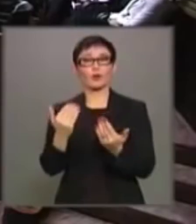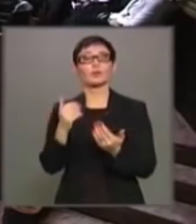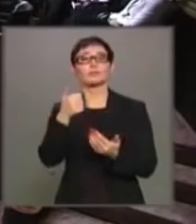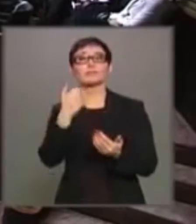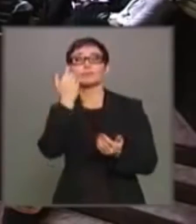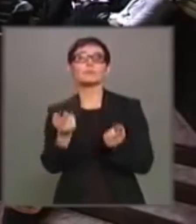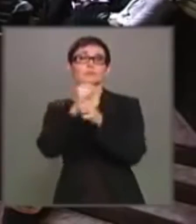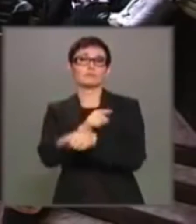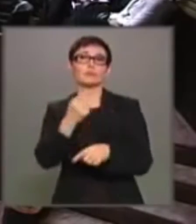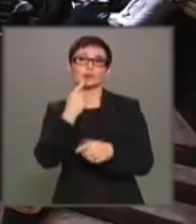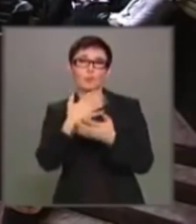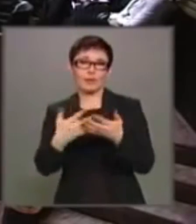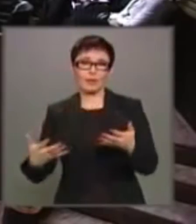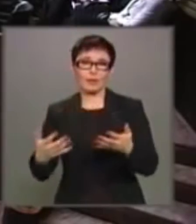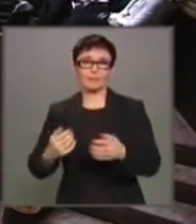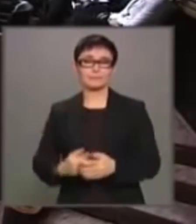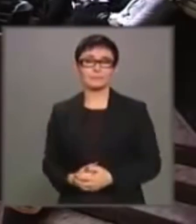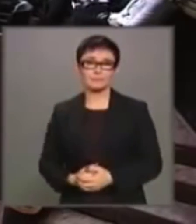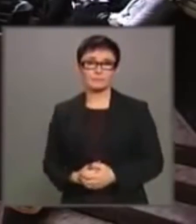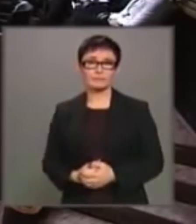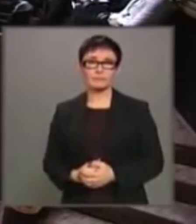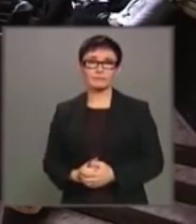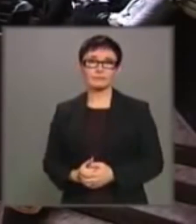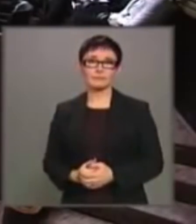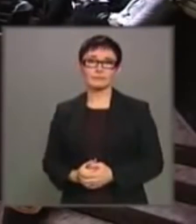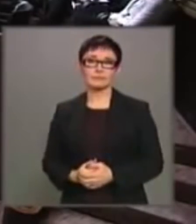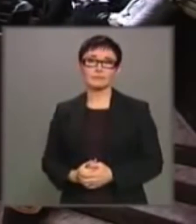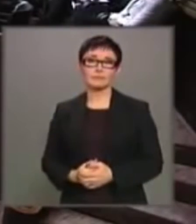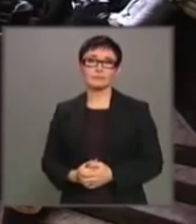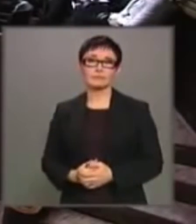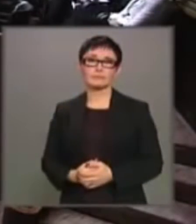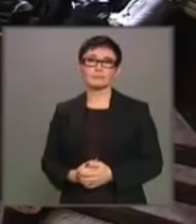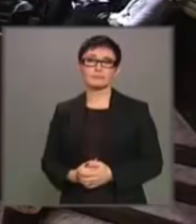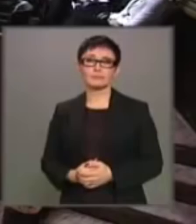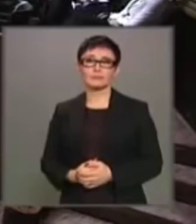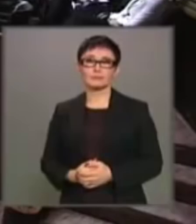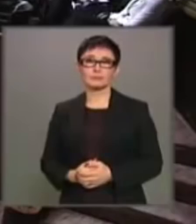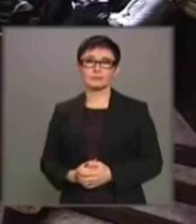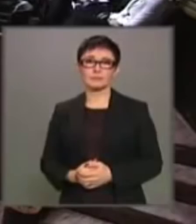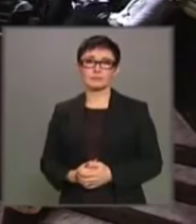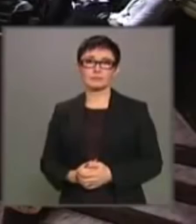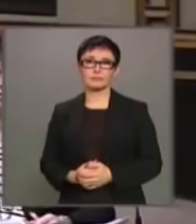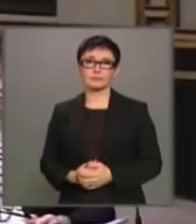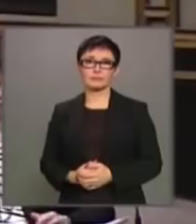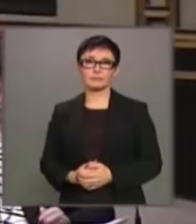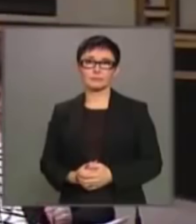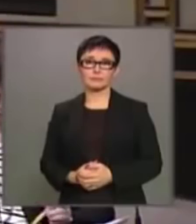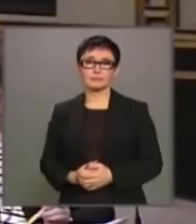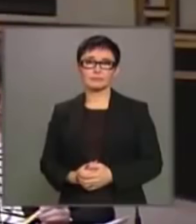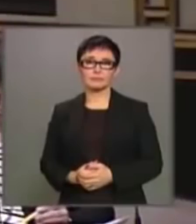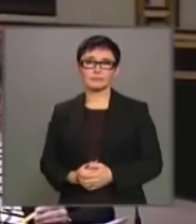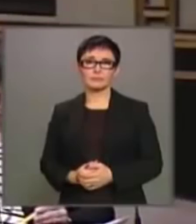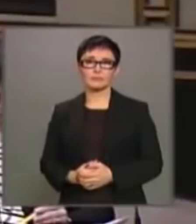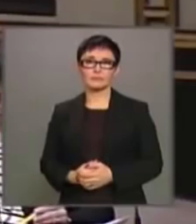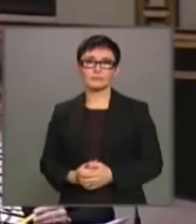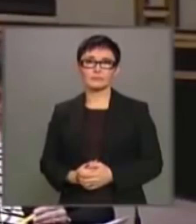basically all the same. They are the same kinds of capitalist parties, only serving the wealthy elite, with only very marginal